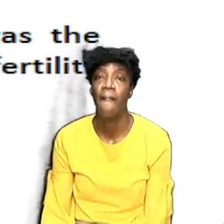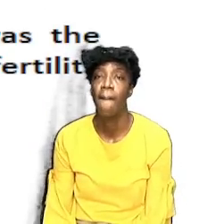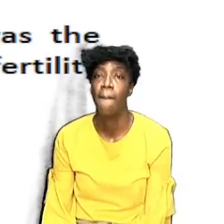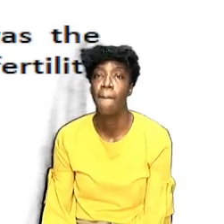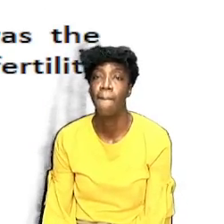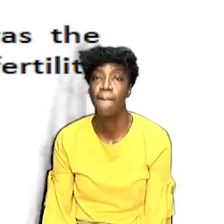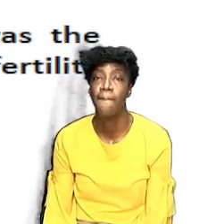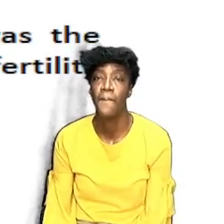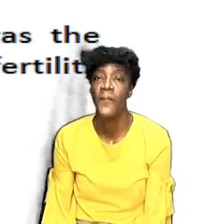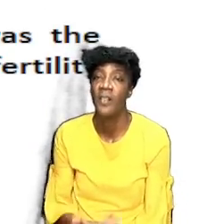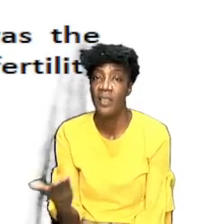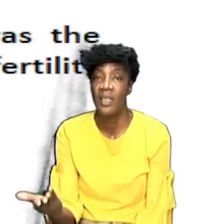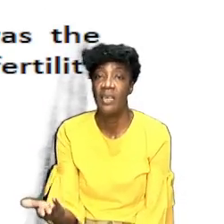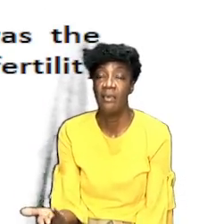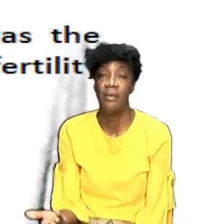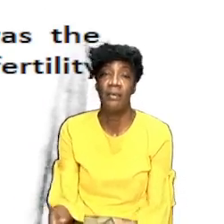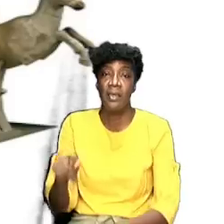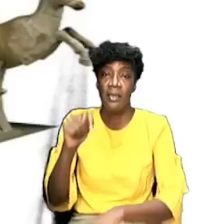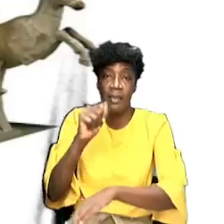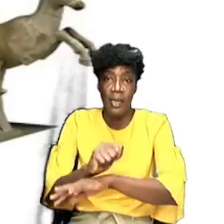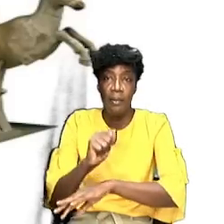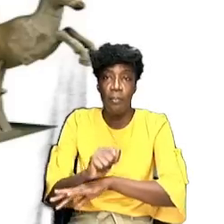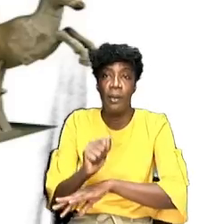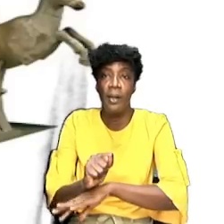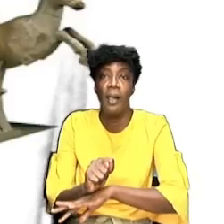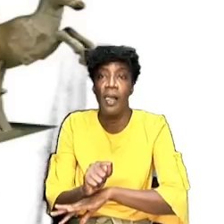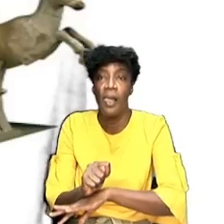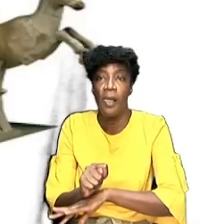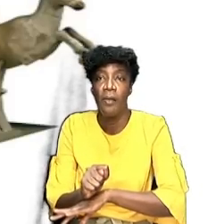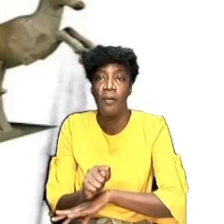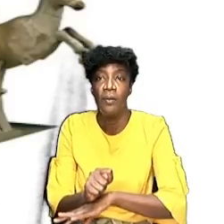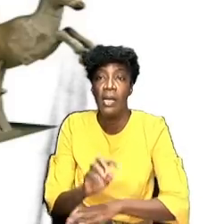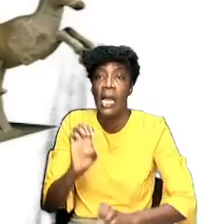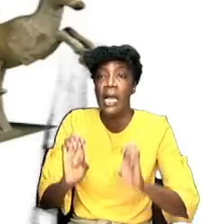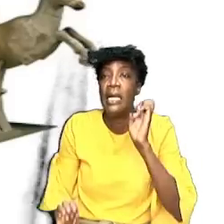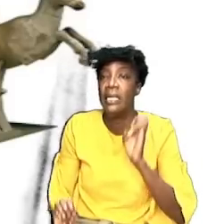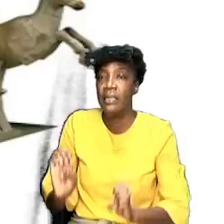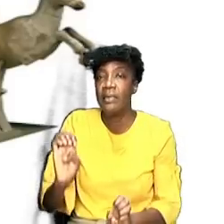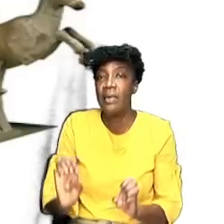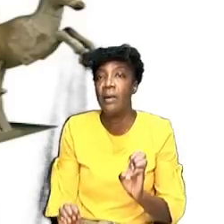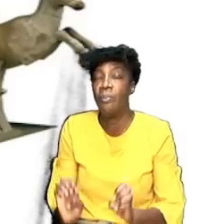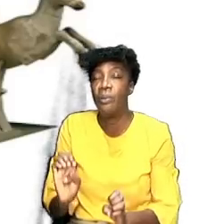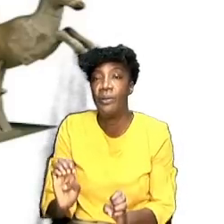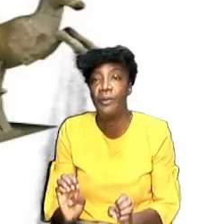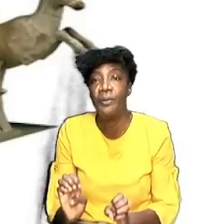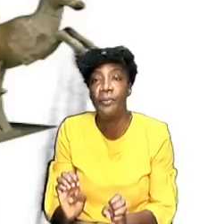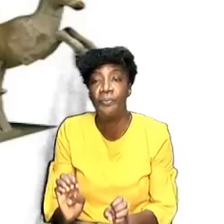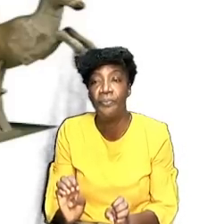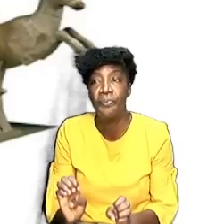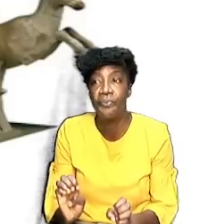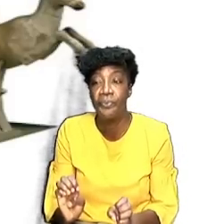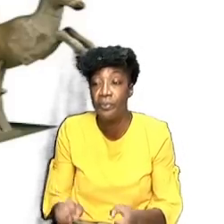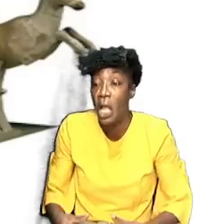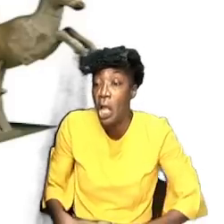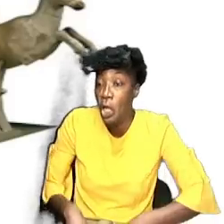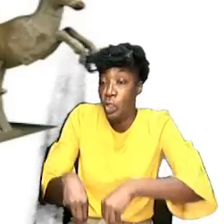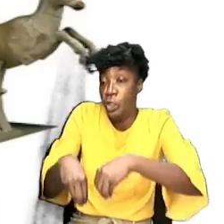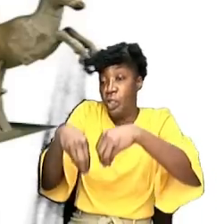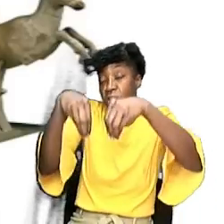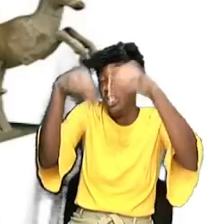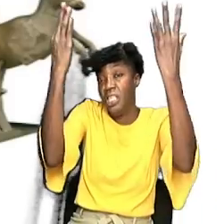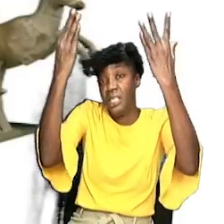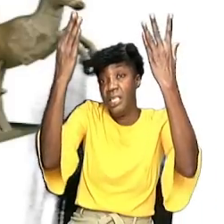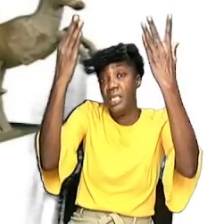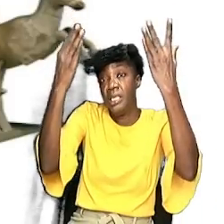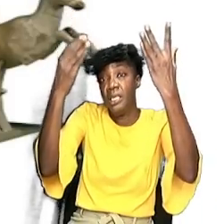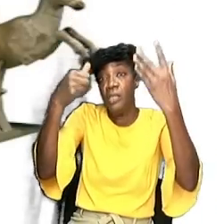you'll see that there is a temple that was an example of a temple that was dedicated specifically